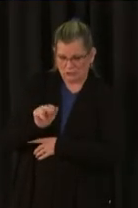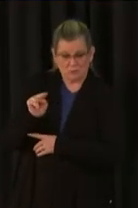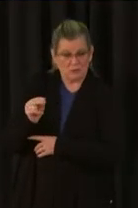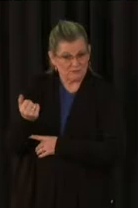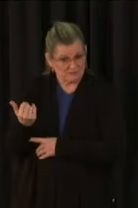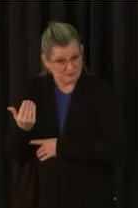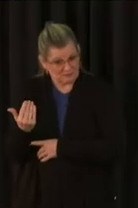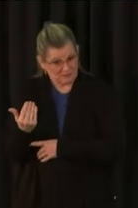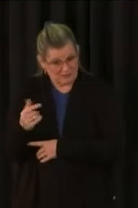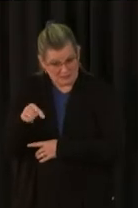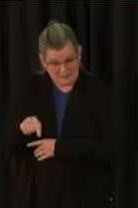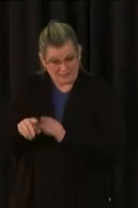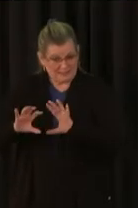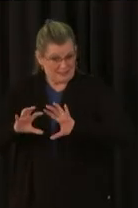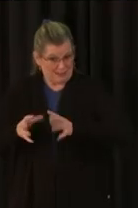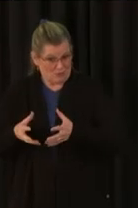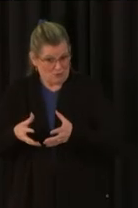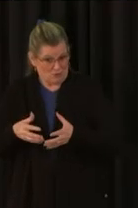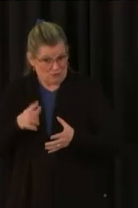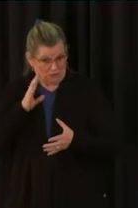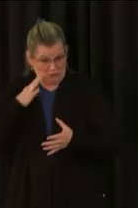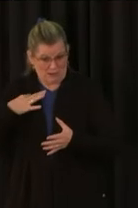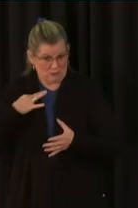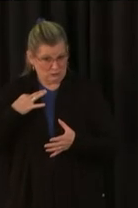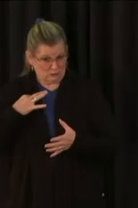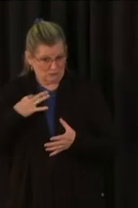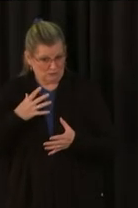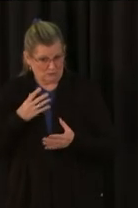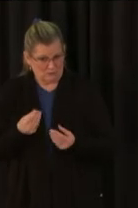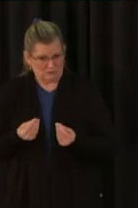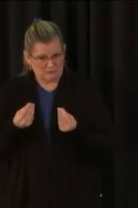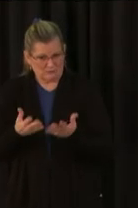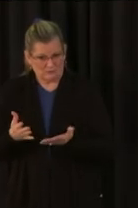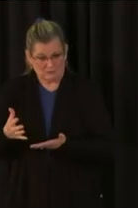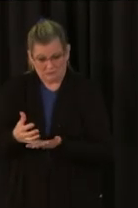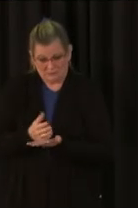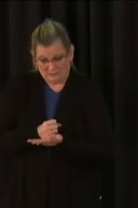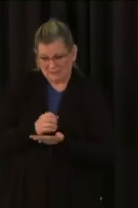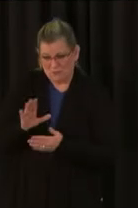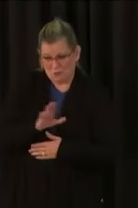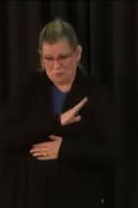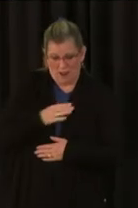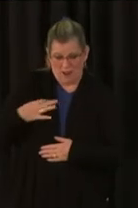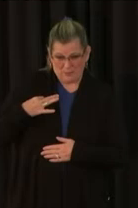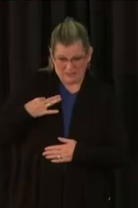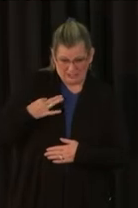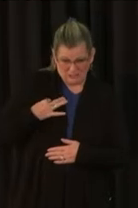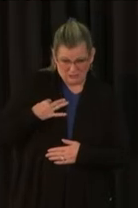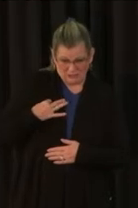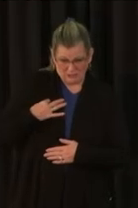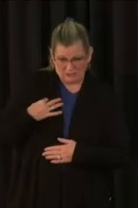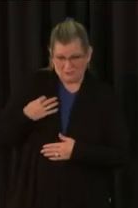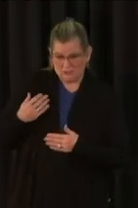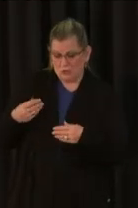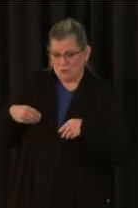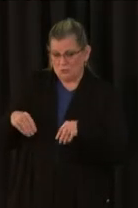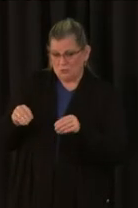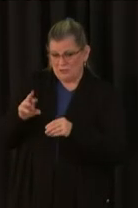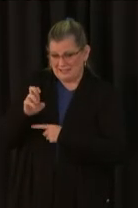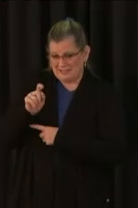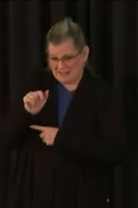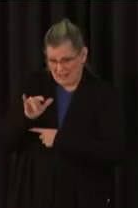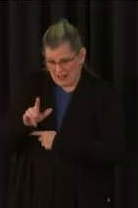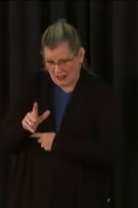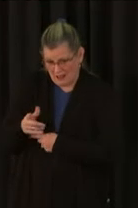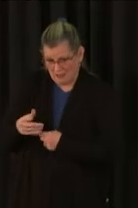that category and are eligible, we would certainly love to receive your application. So again, the Retail Bridge Fund is still open. It closes